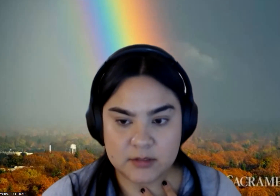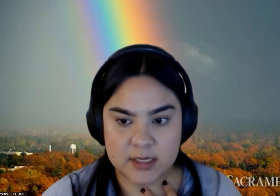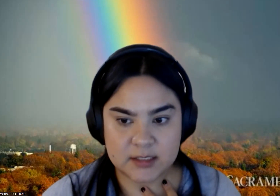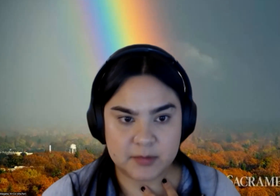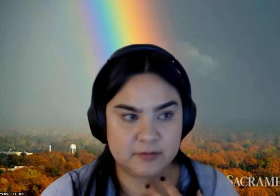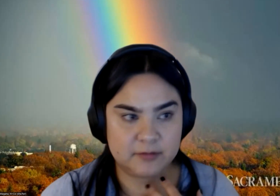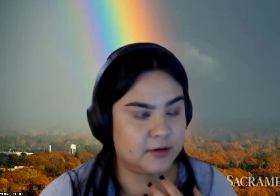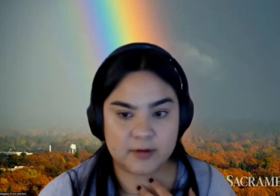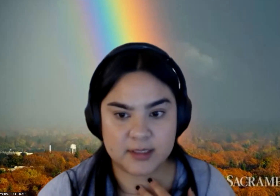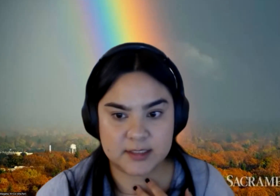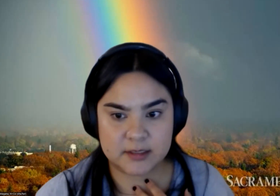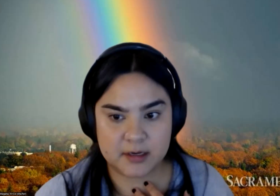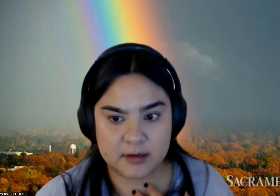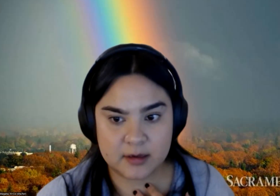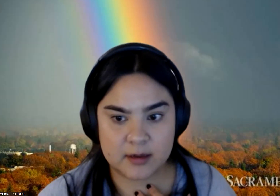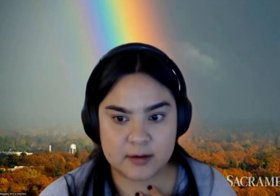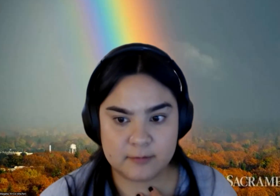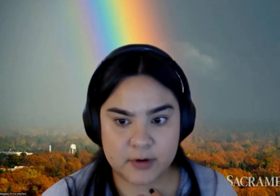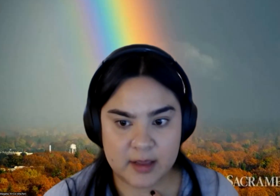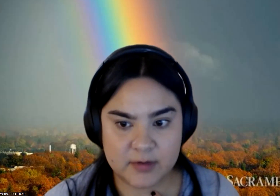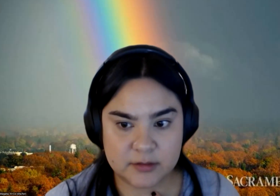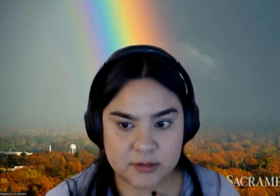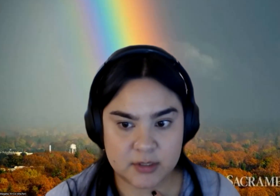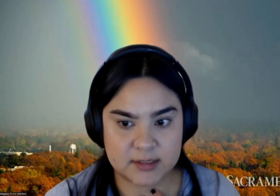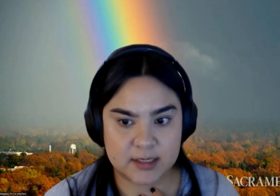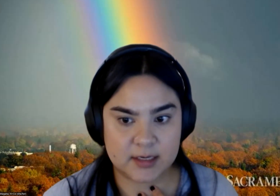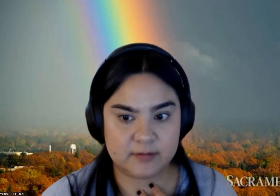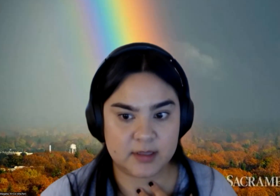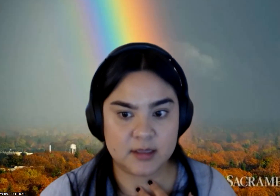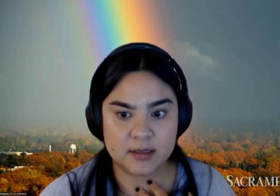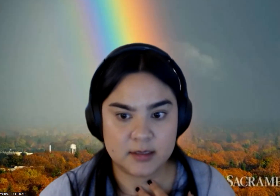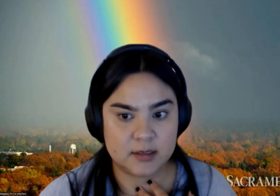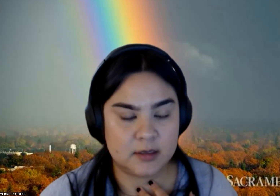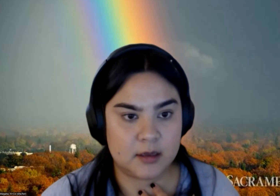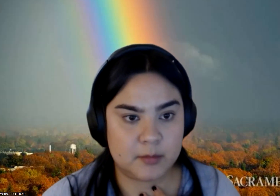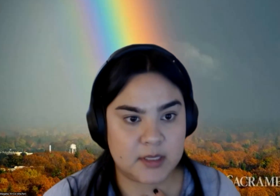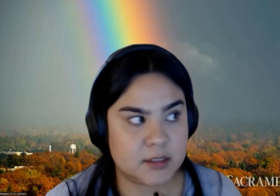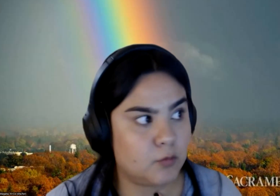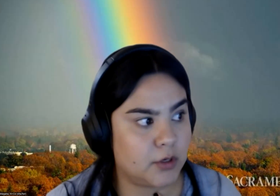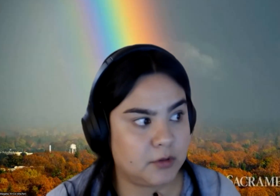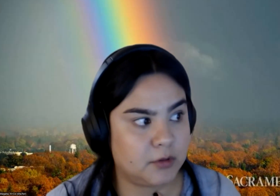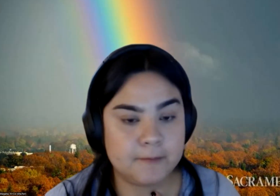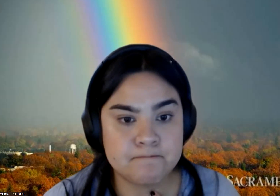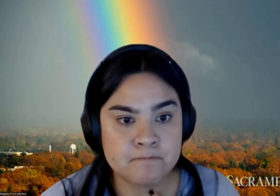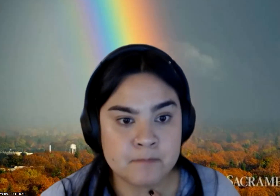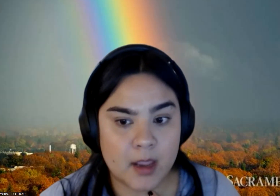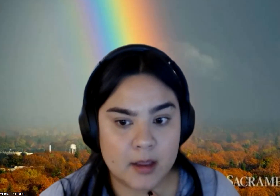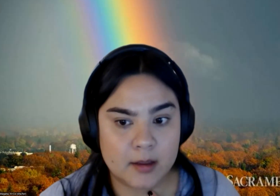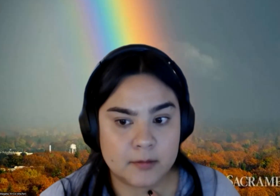Thank you to ESPE for volunteering for the heavy duty trucks and EV. Amazing, we'll note